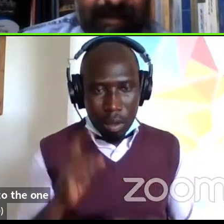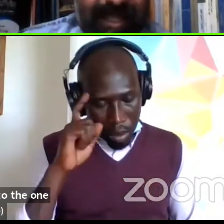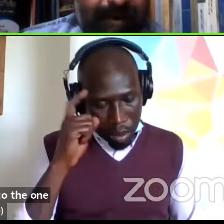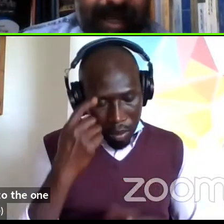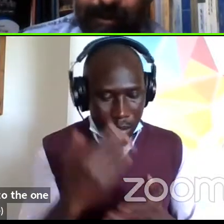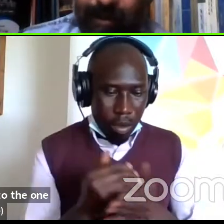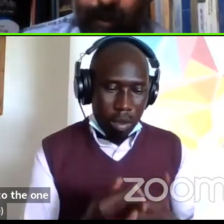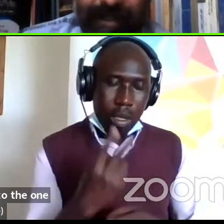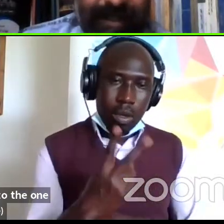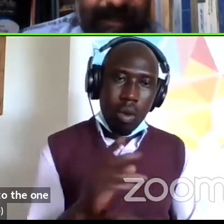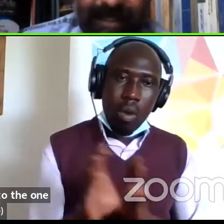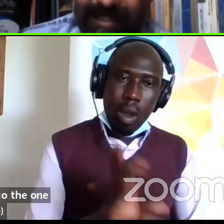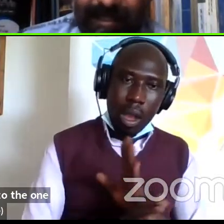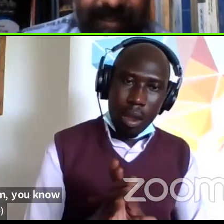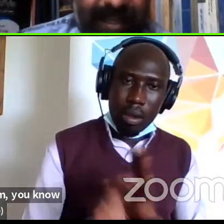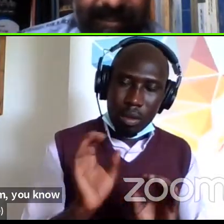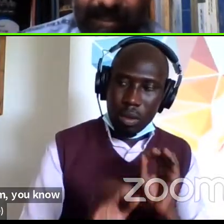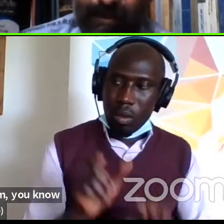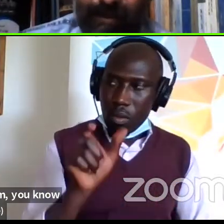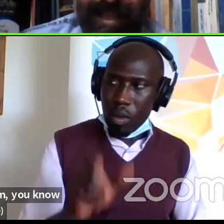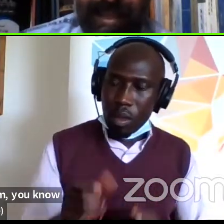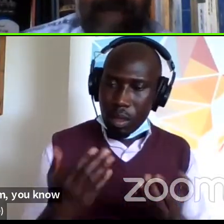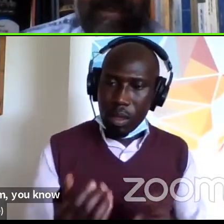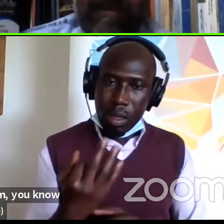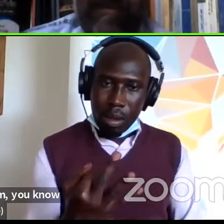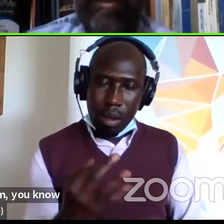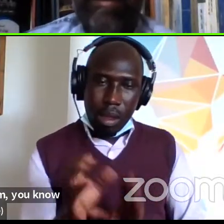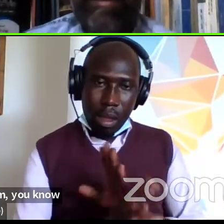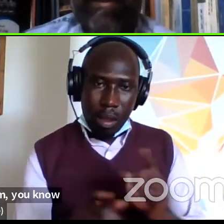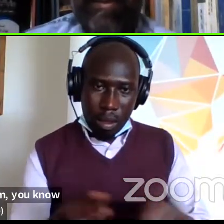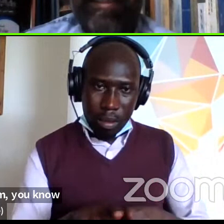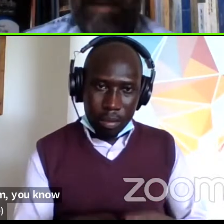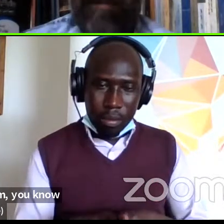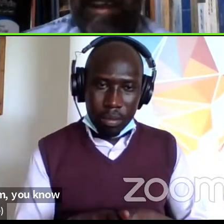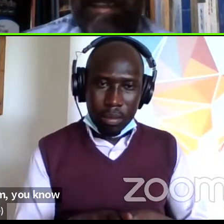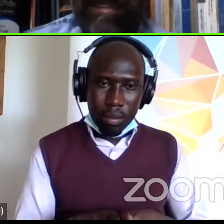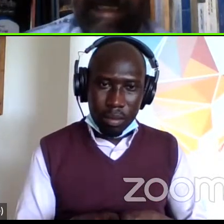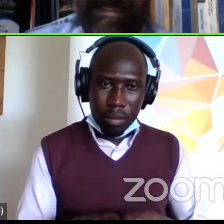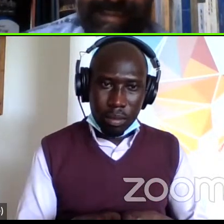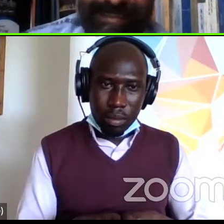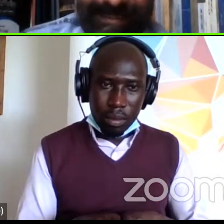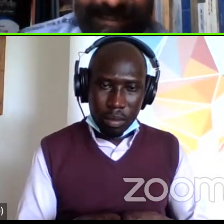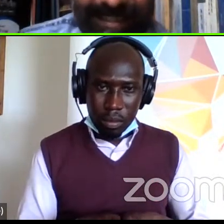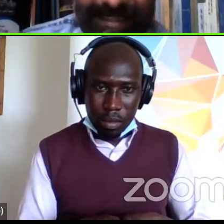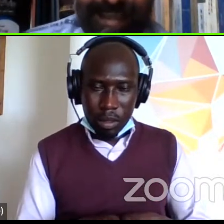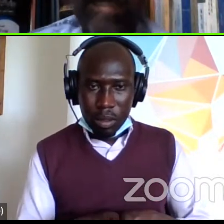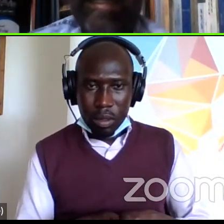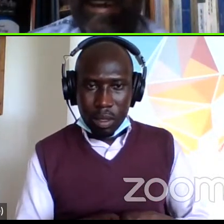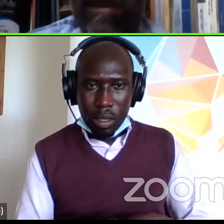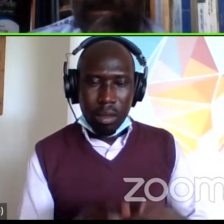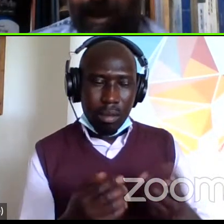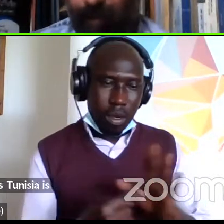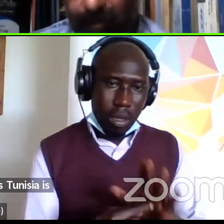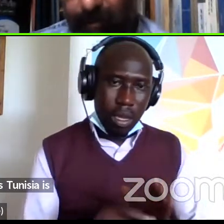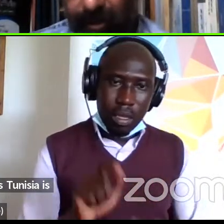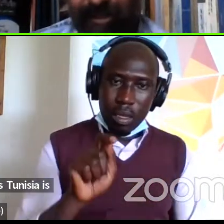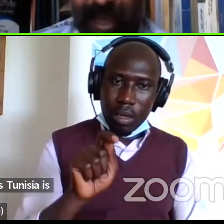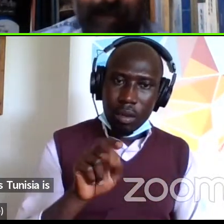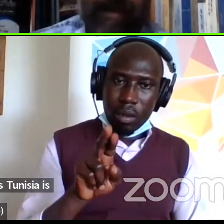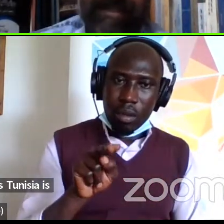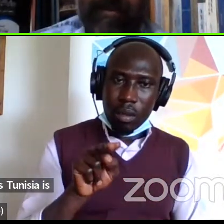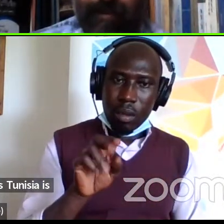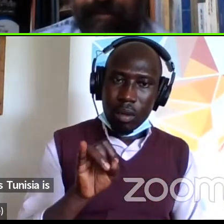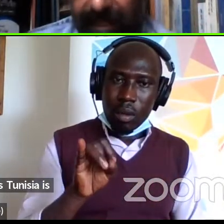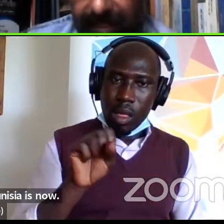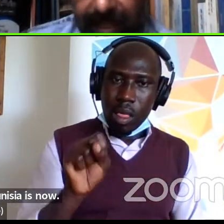countries in the MENA and no one qualifies as a free country. So even if the private country as Tunisia is now, or not